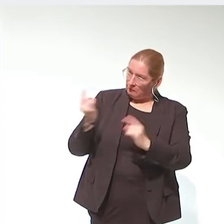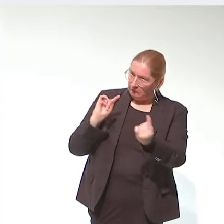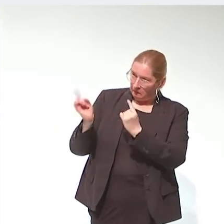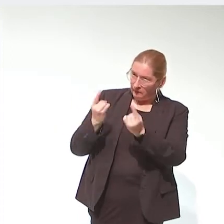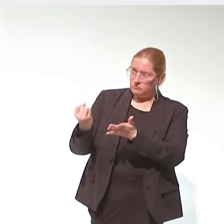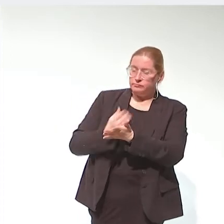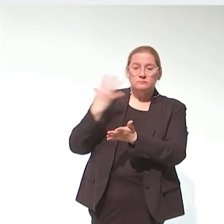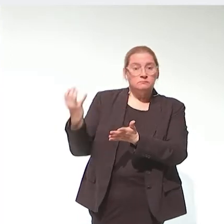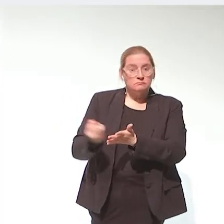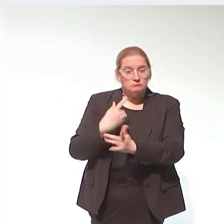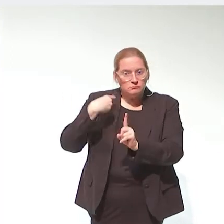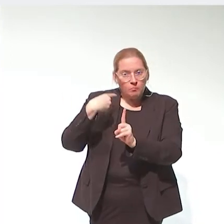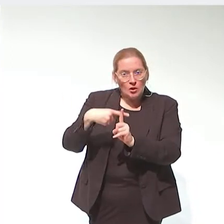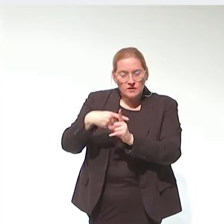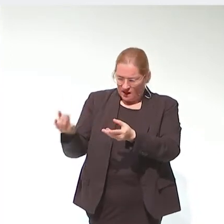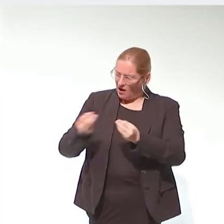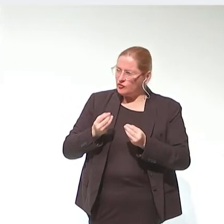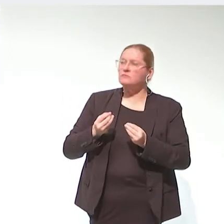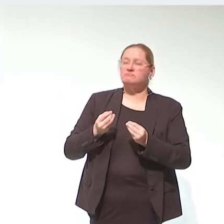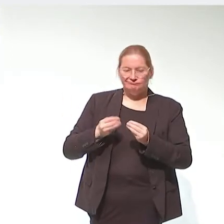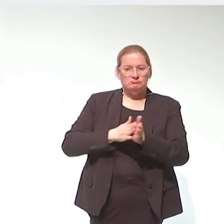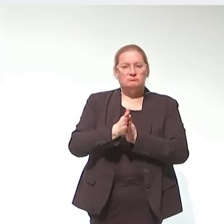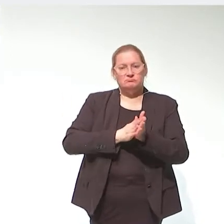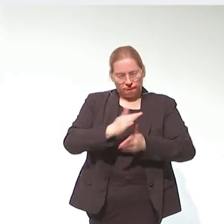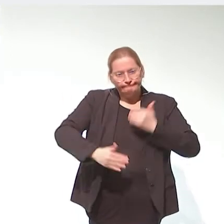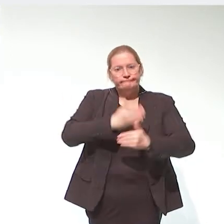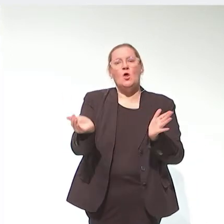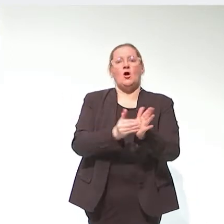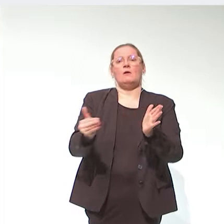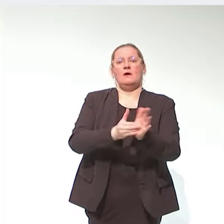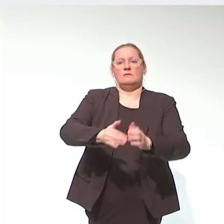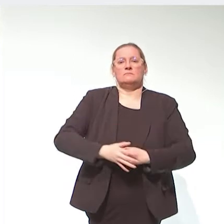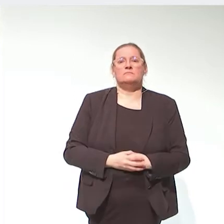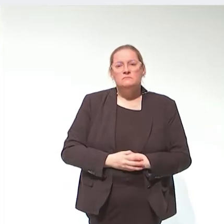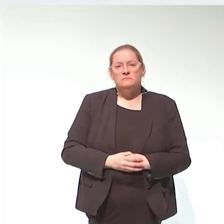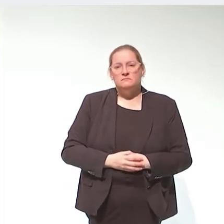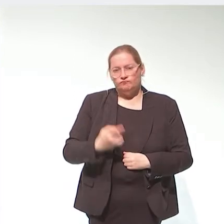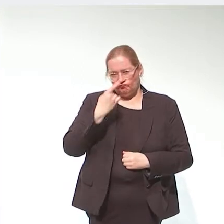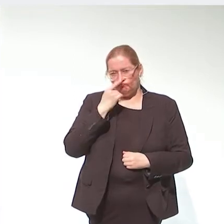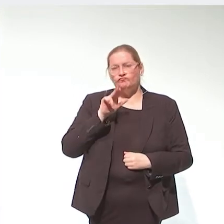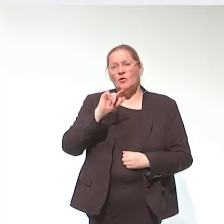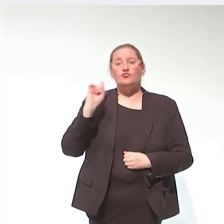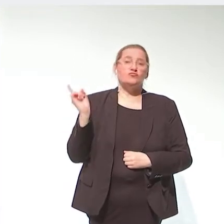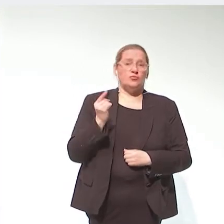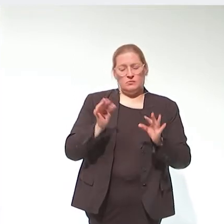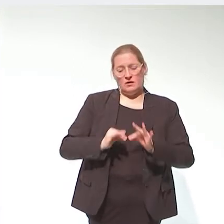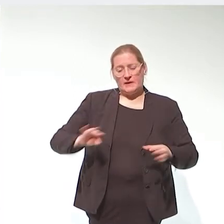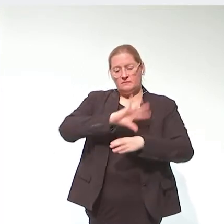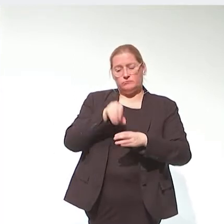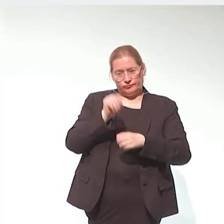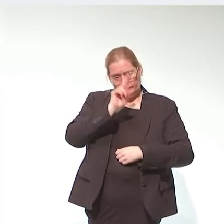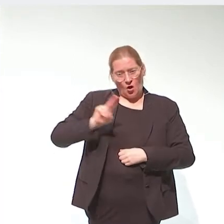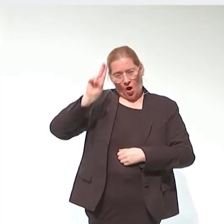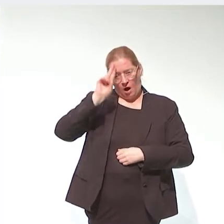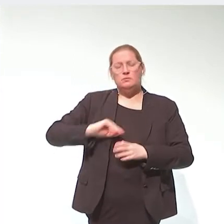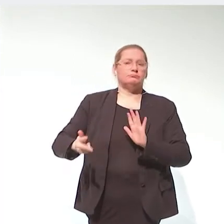be accepted in all member states. Of course, as pointed out